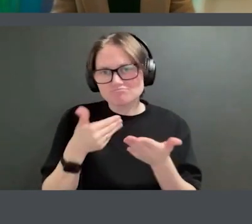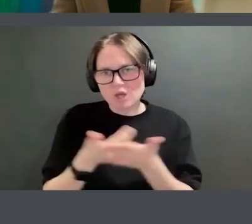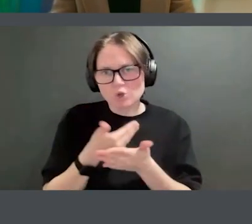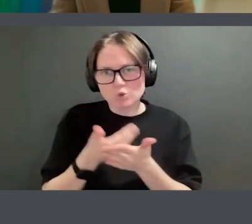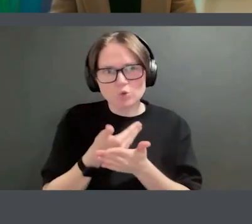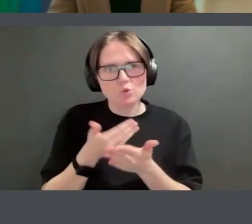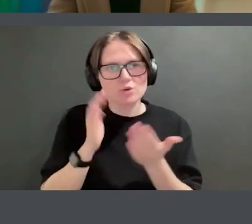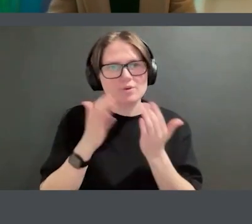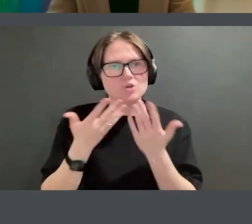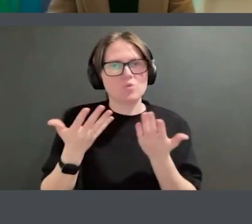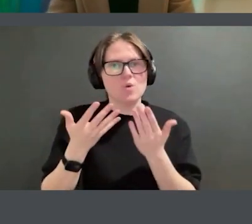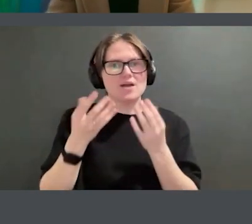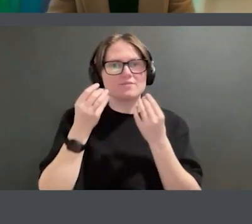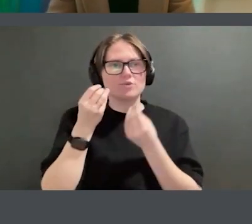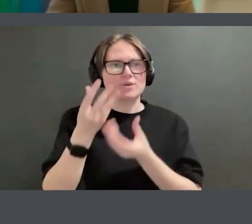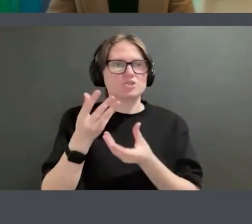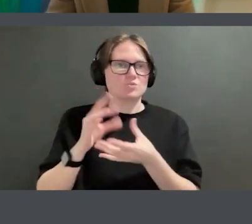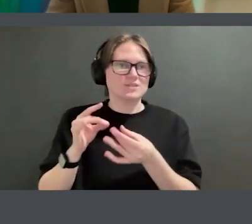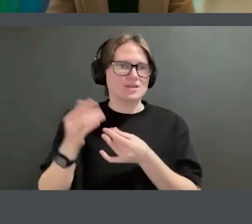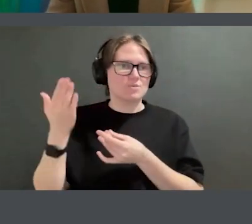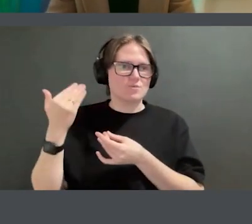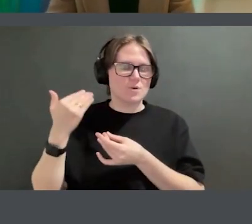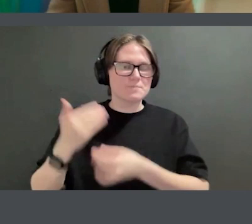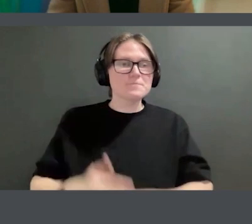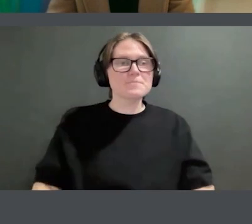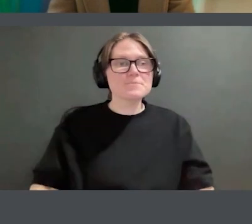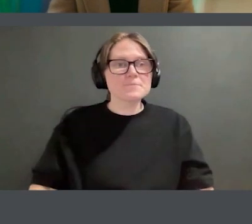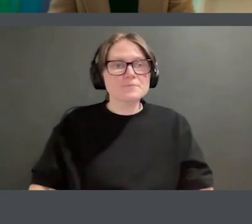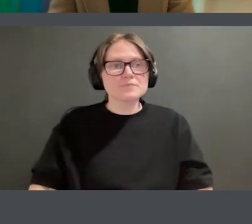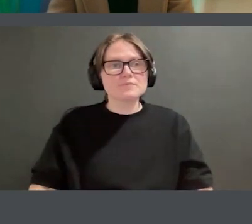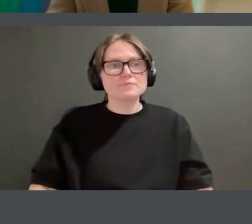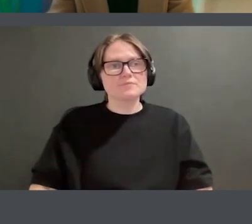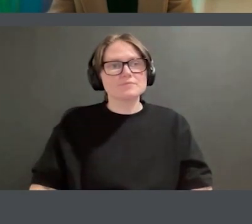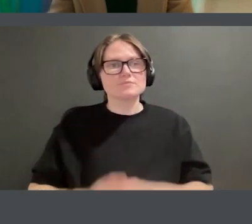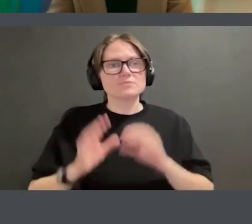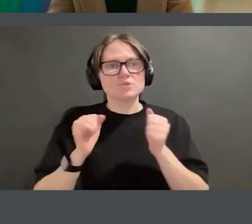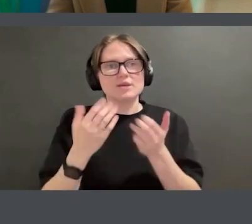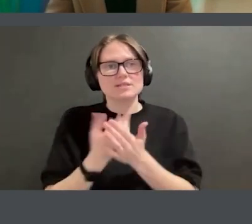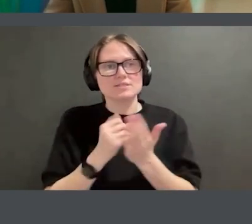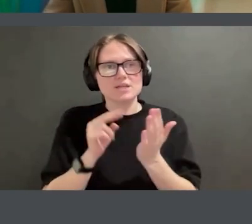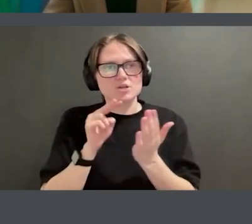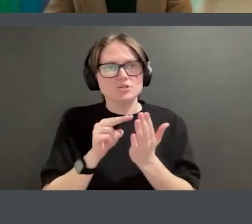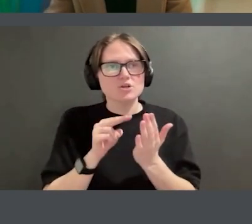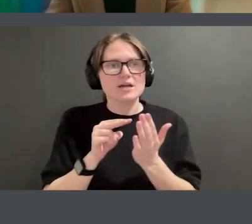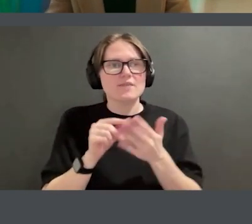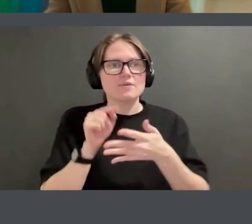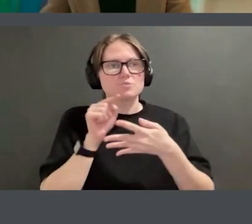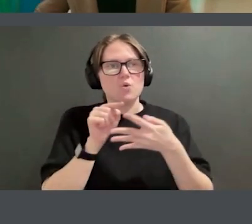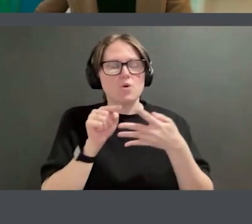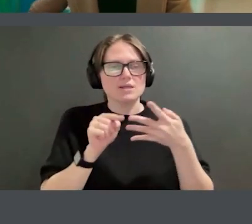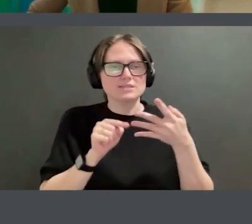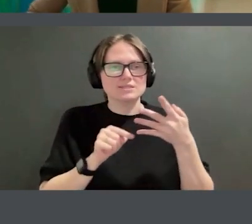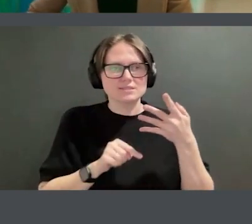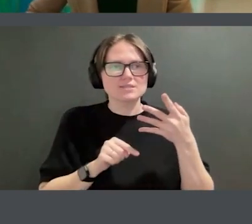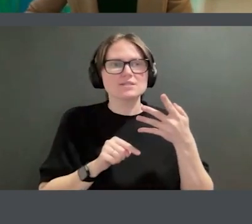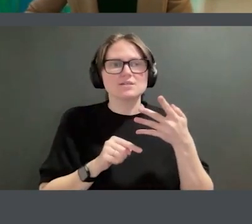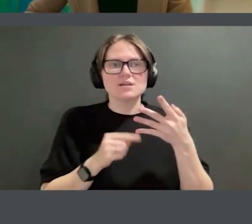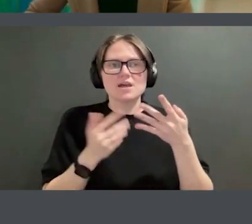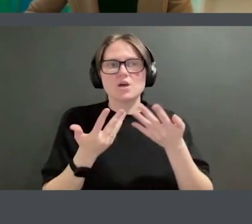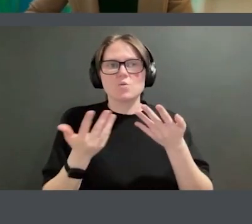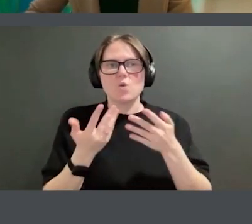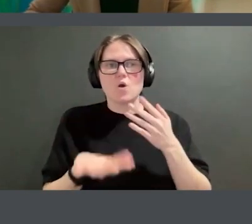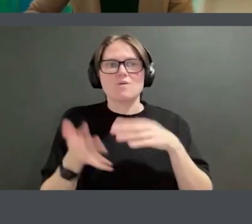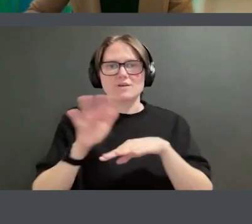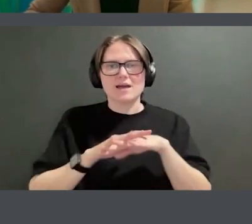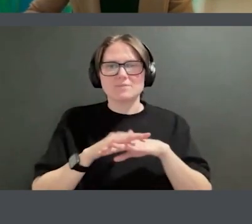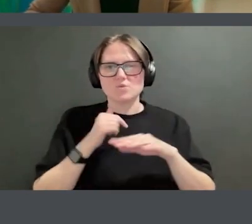what information was presented earlier this morning. So you can take a look at some of those bullet points that I wrote down and some of those sources which overlap